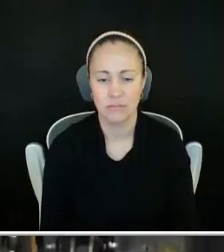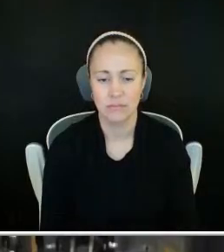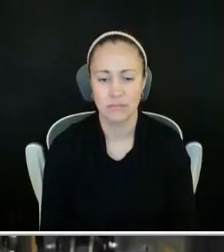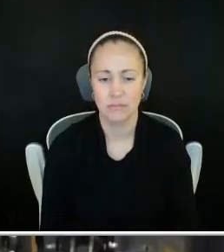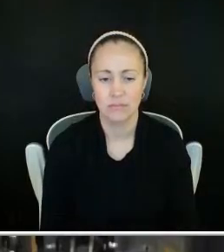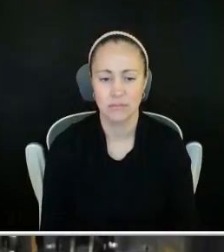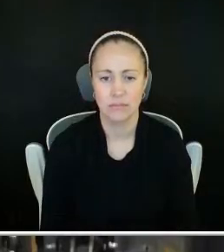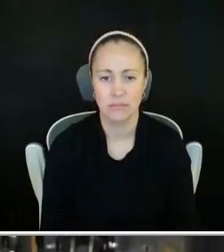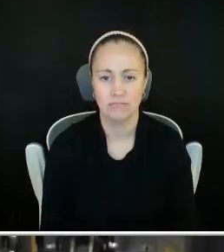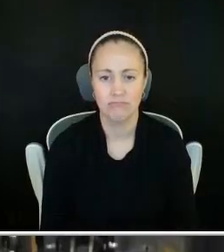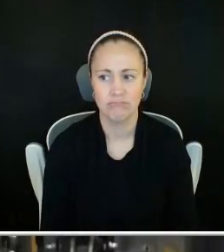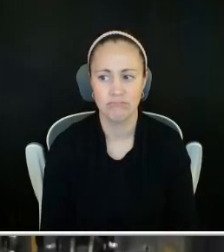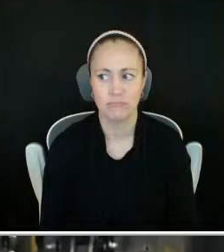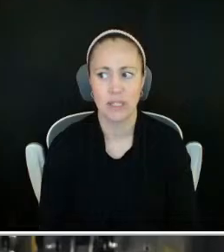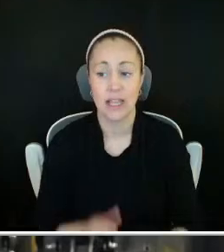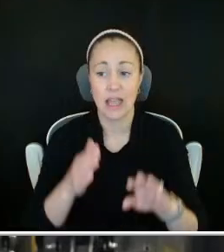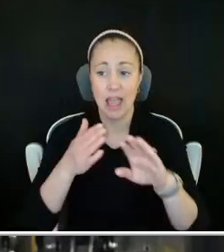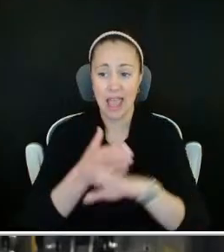After my surgery,